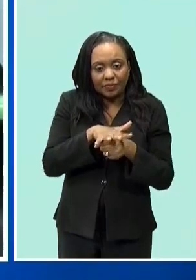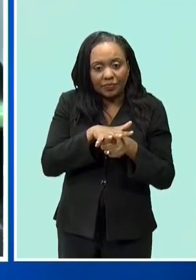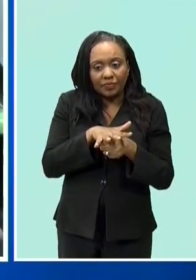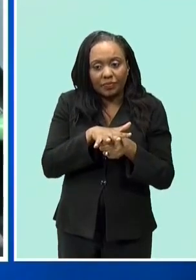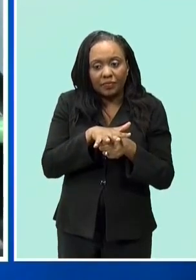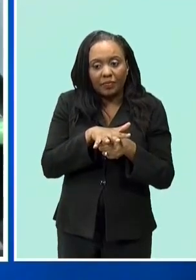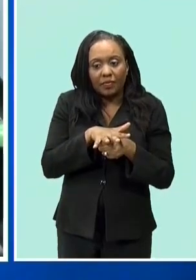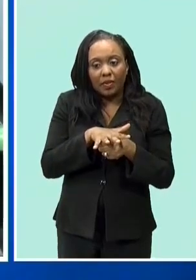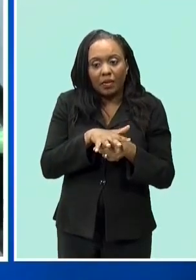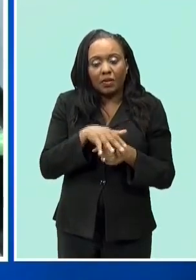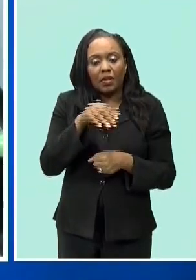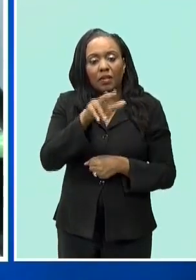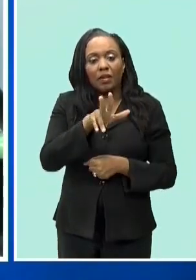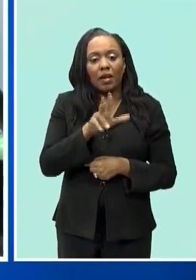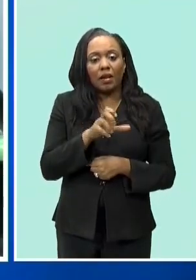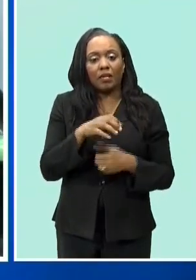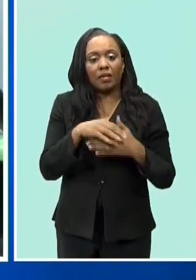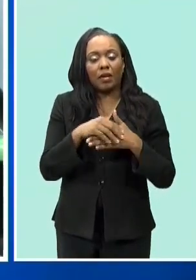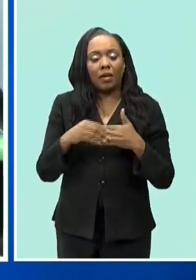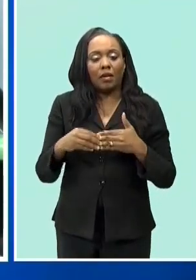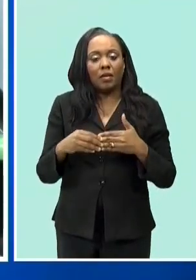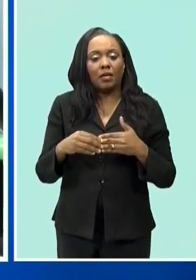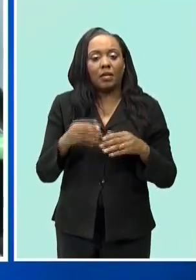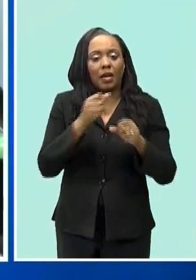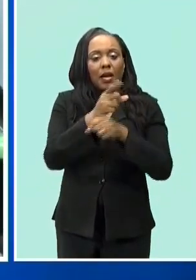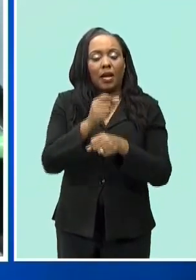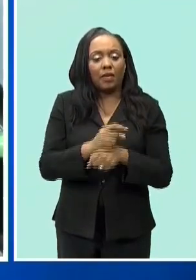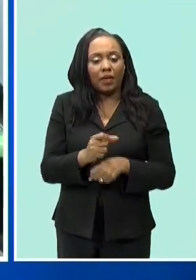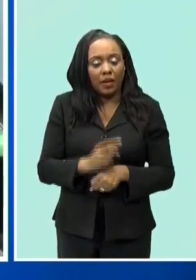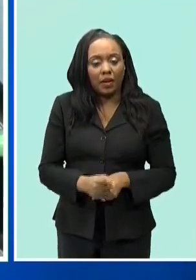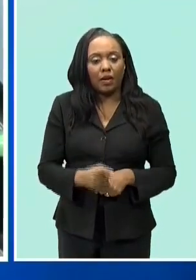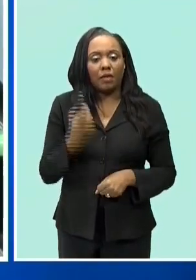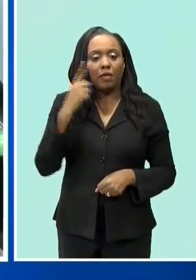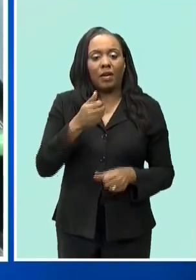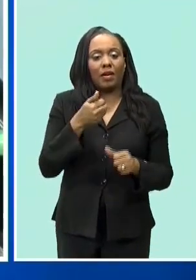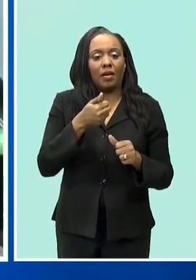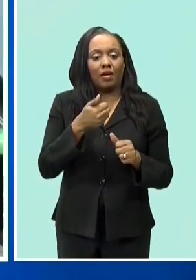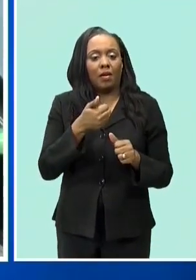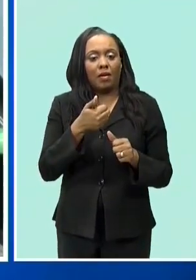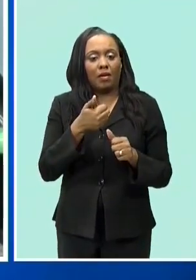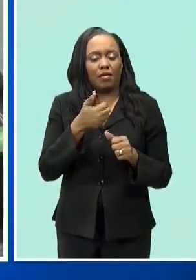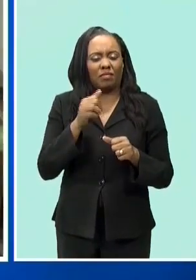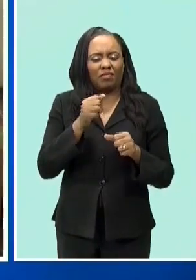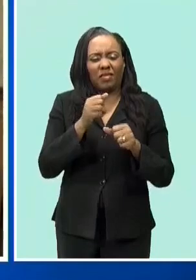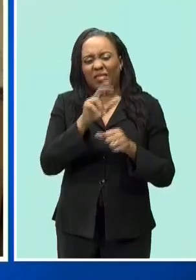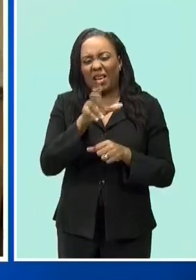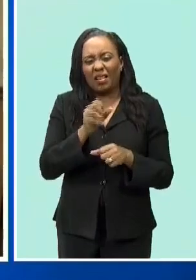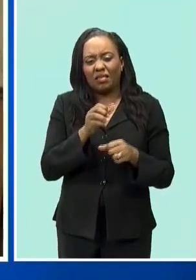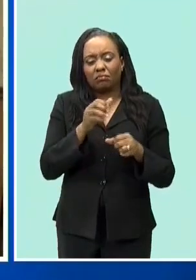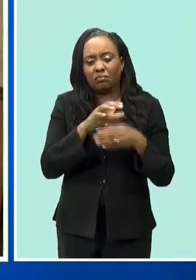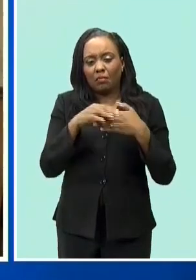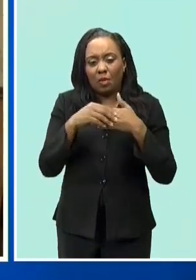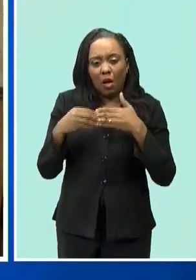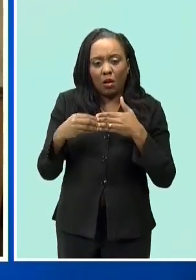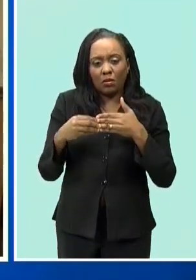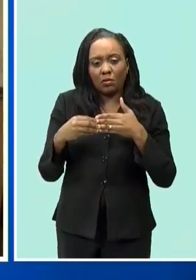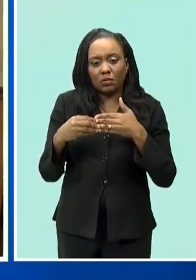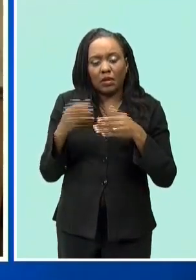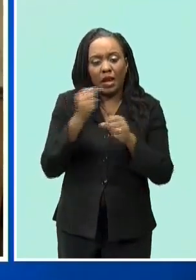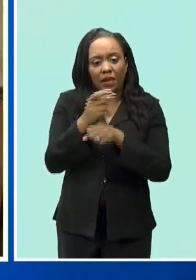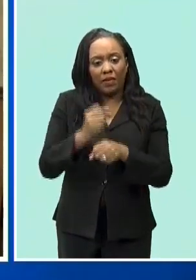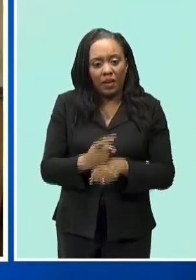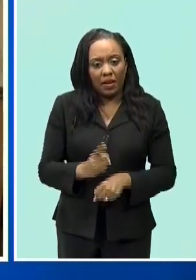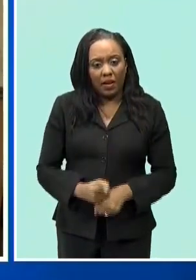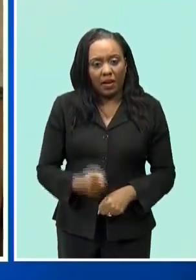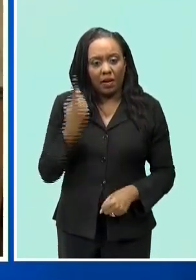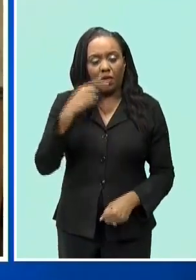of $300 per acre per year or $25 per acre per month. He says they will be given a farming schedule so